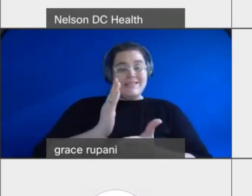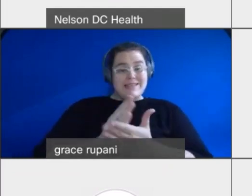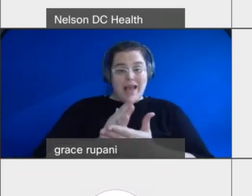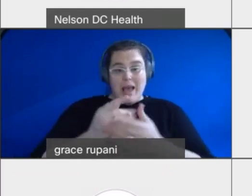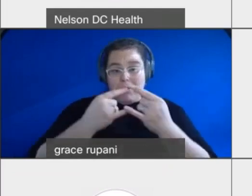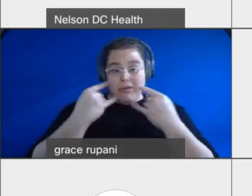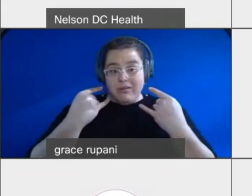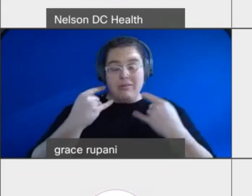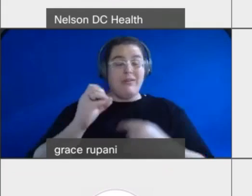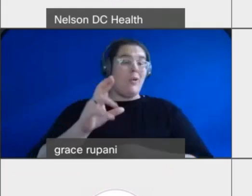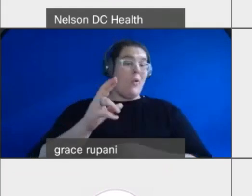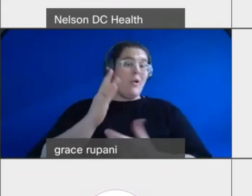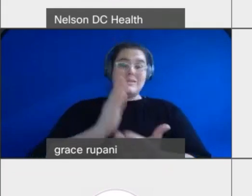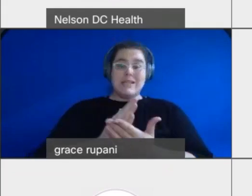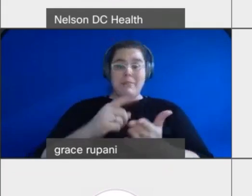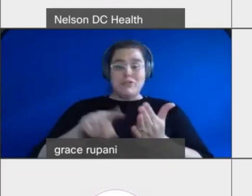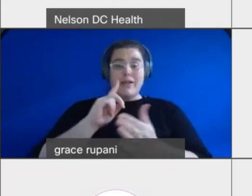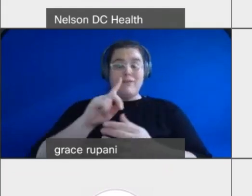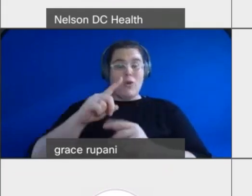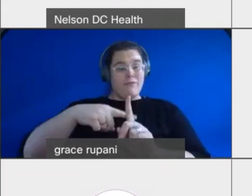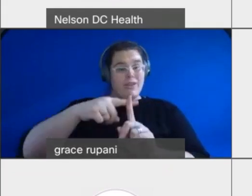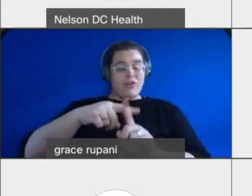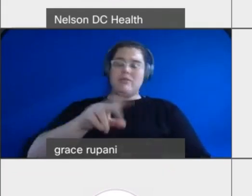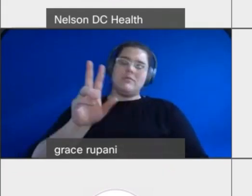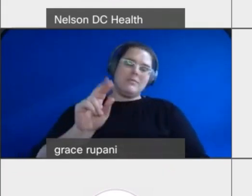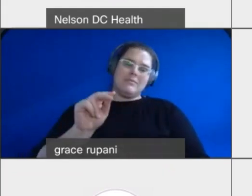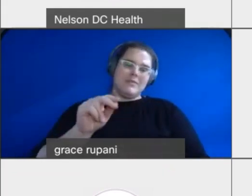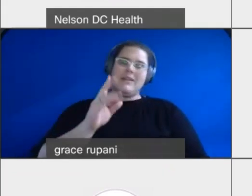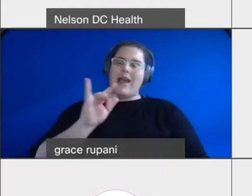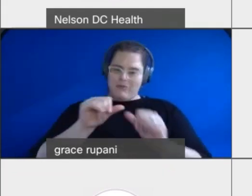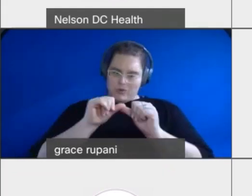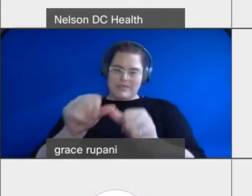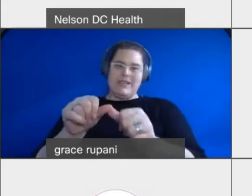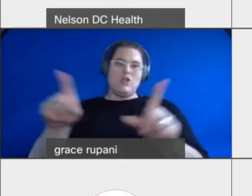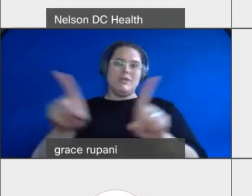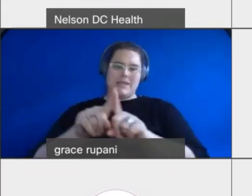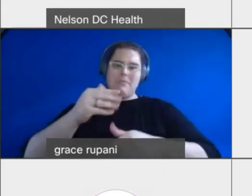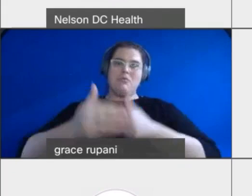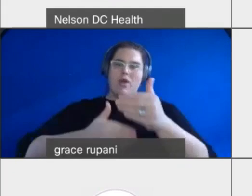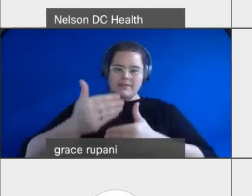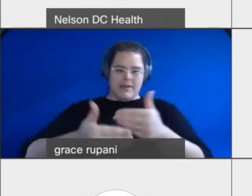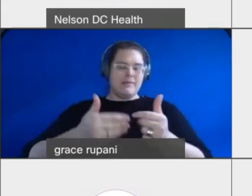the universal masking, universal eye protection, if required,